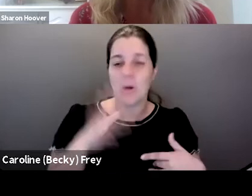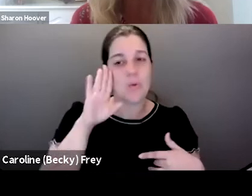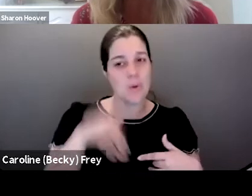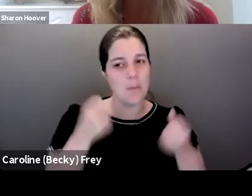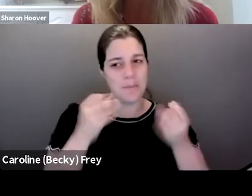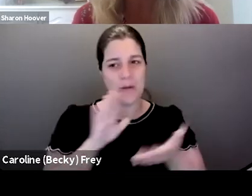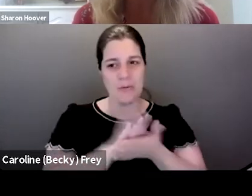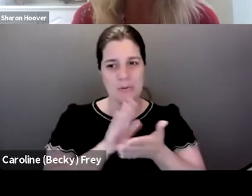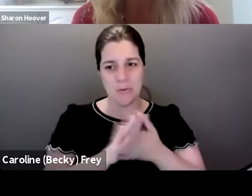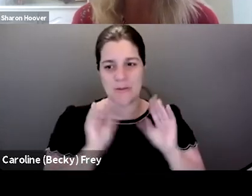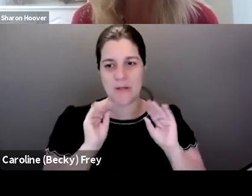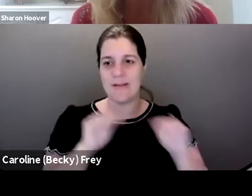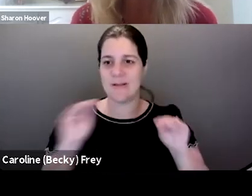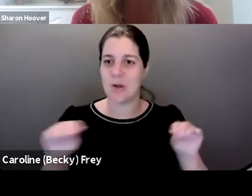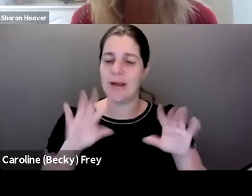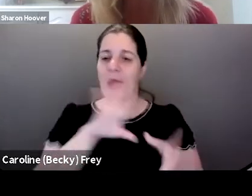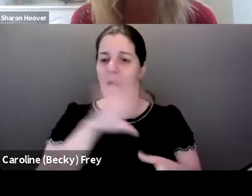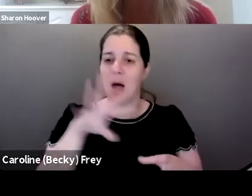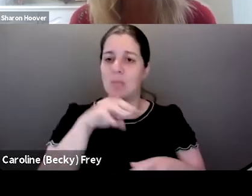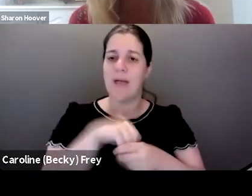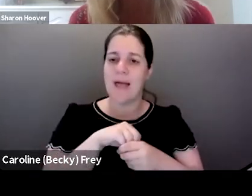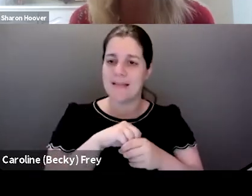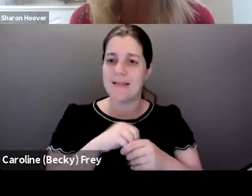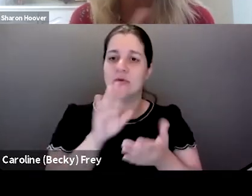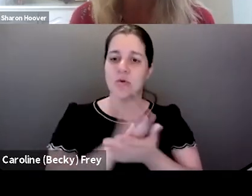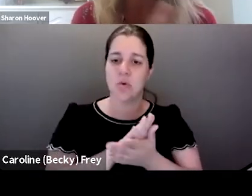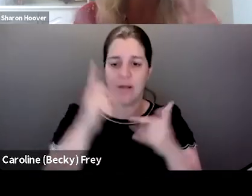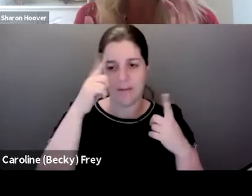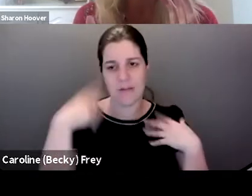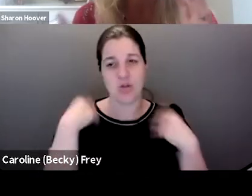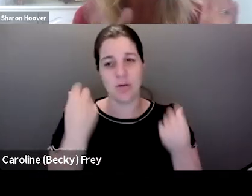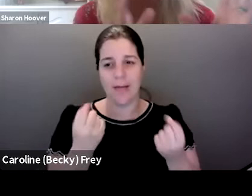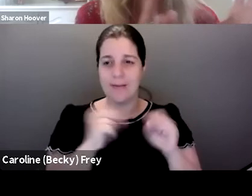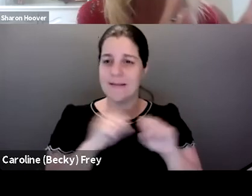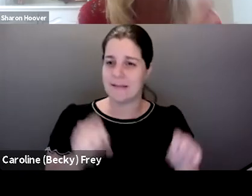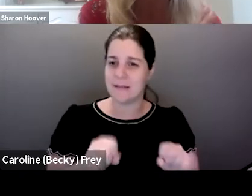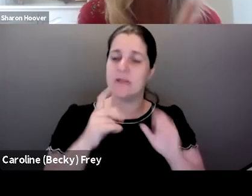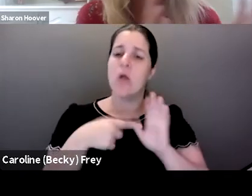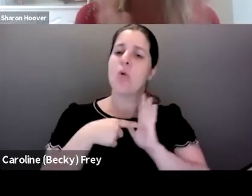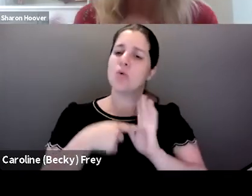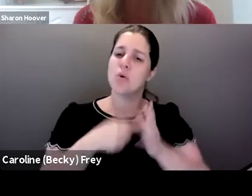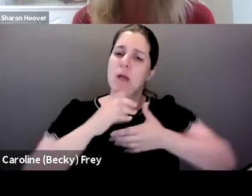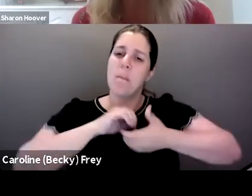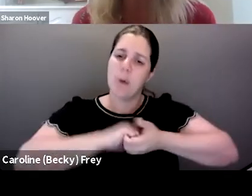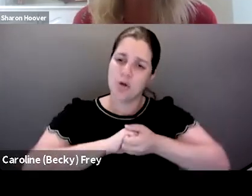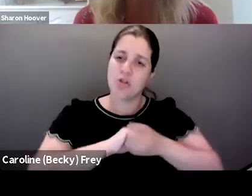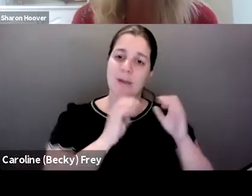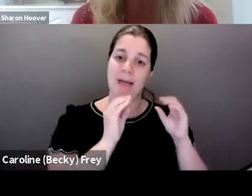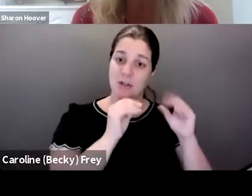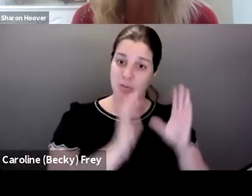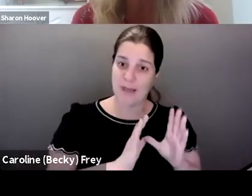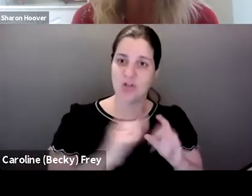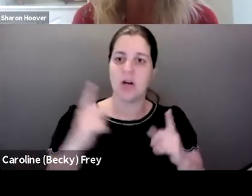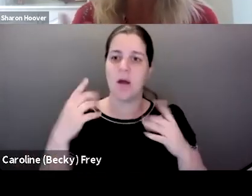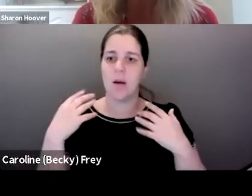many are referring to as comprehensive school mental health systems, which reflect partnerships between education and behavioral health